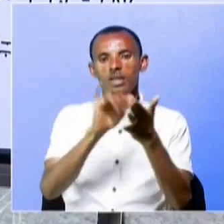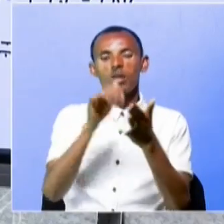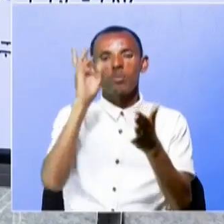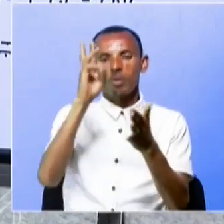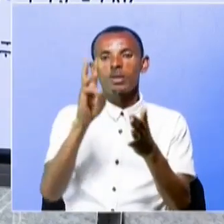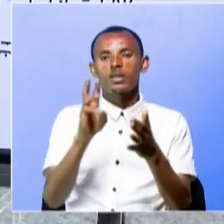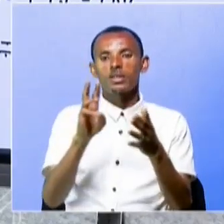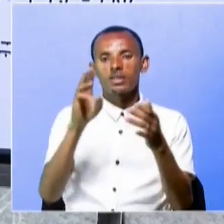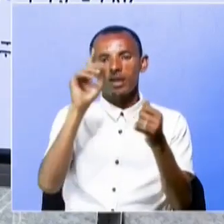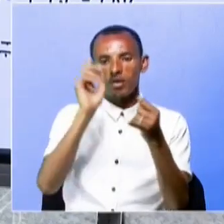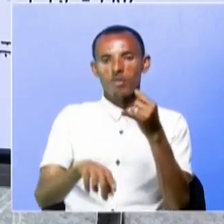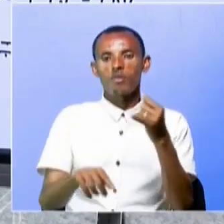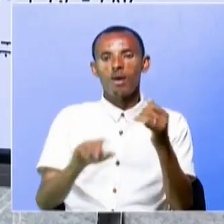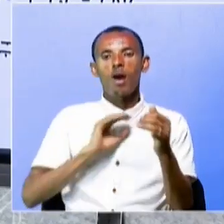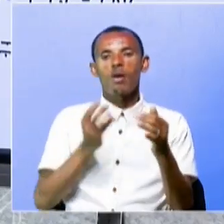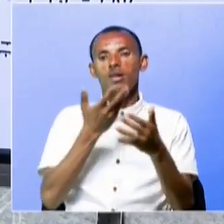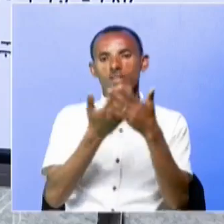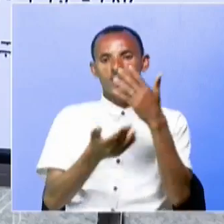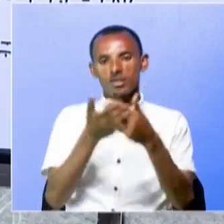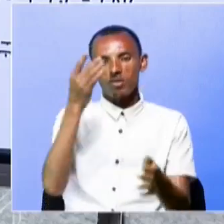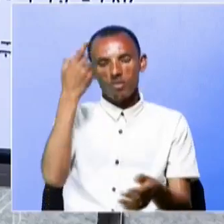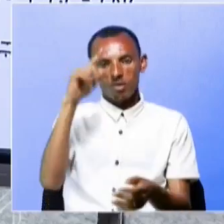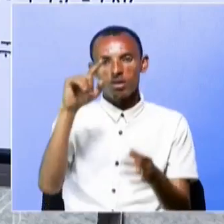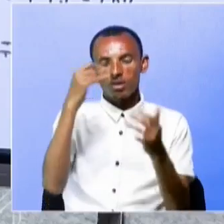discussion for today. Okay.